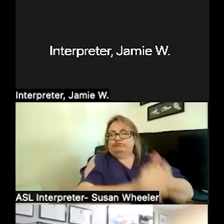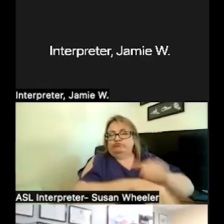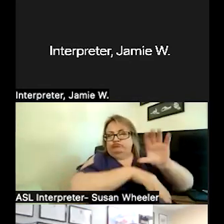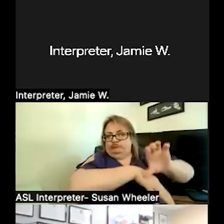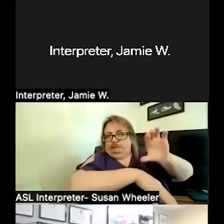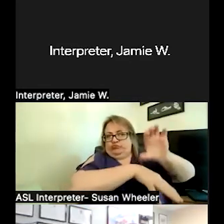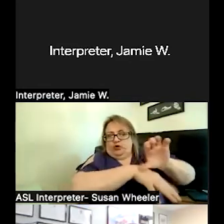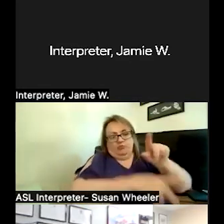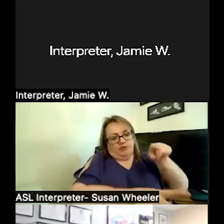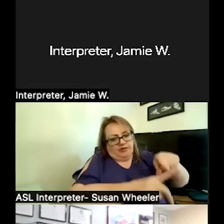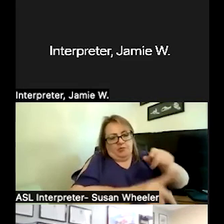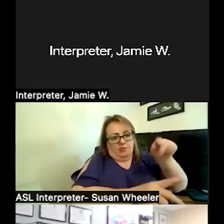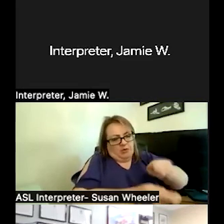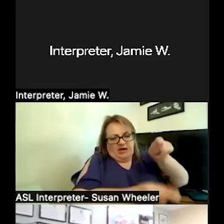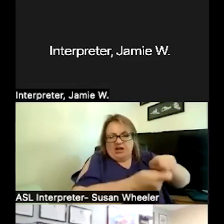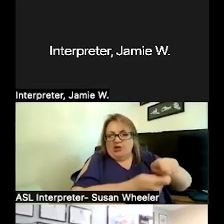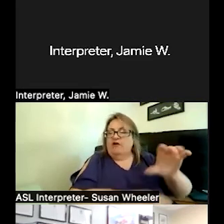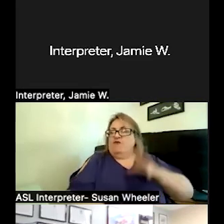any particular religion.